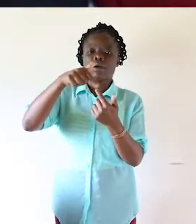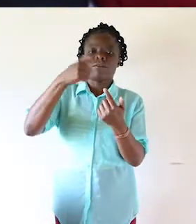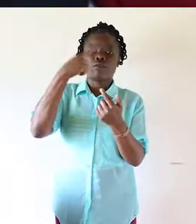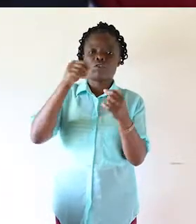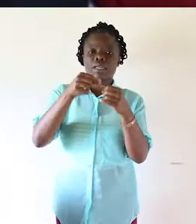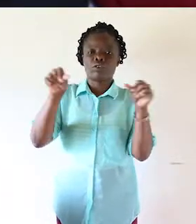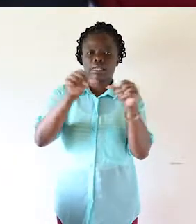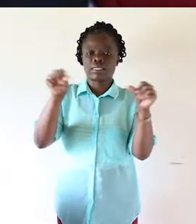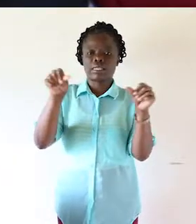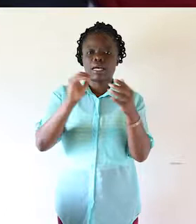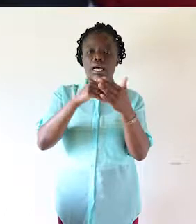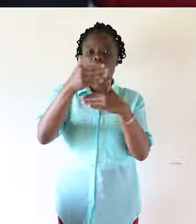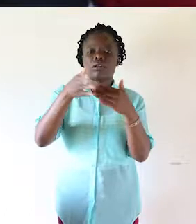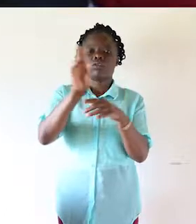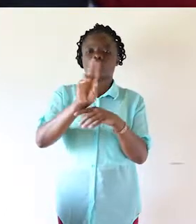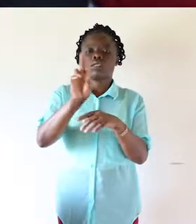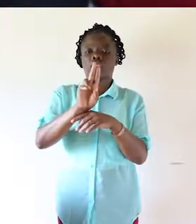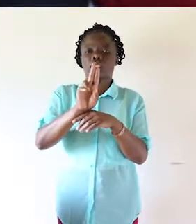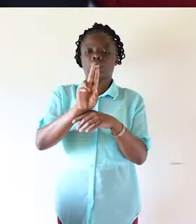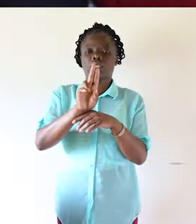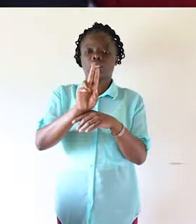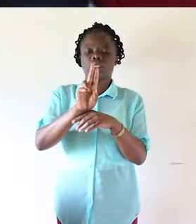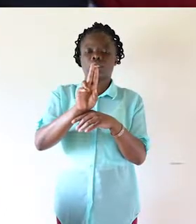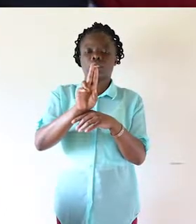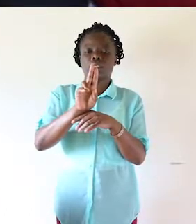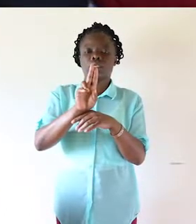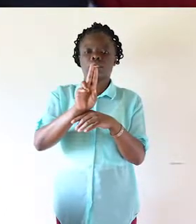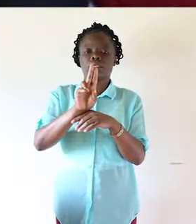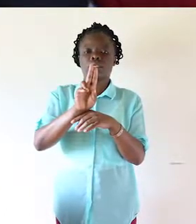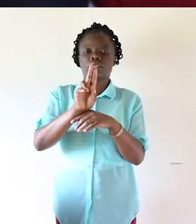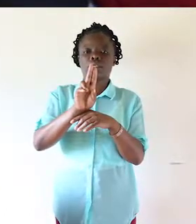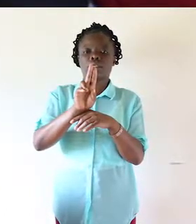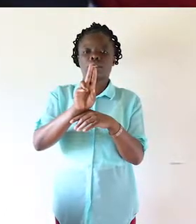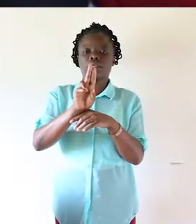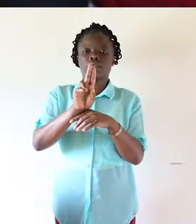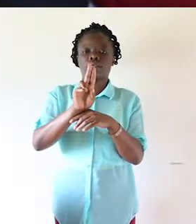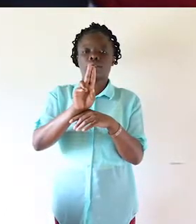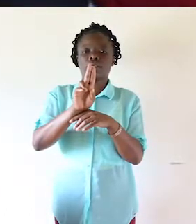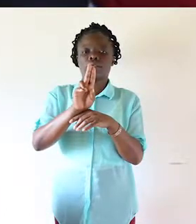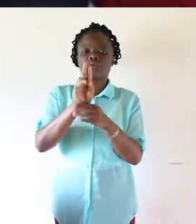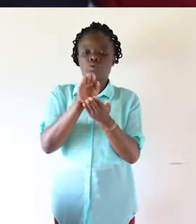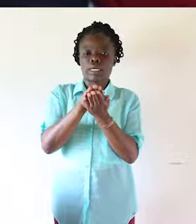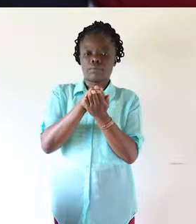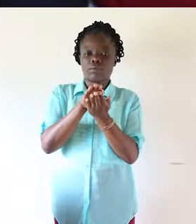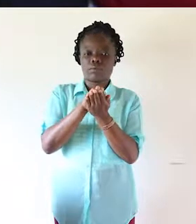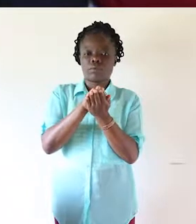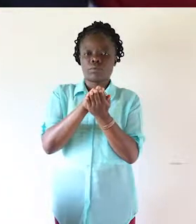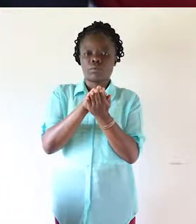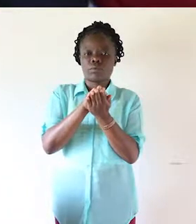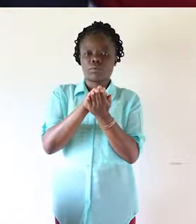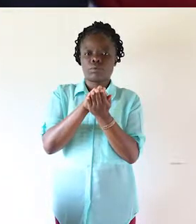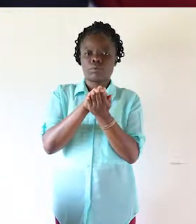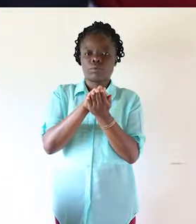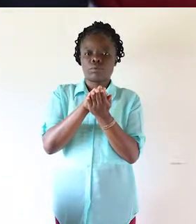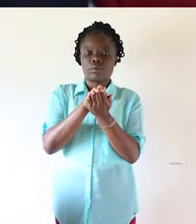long threads. After using, it's like this. You use. You keep this